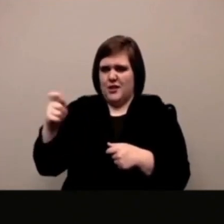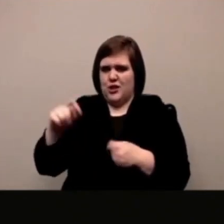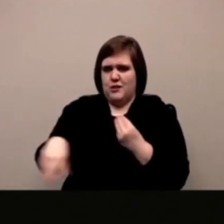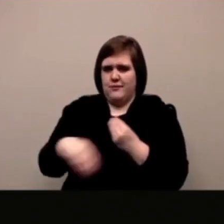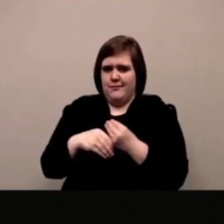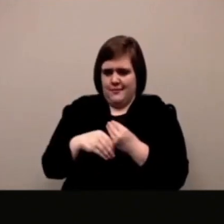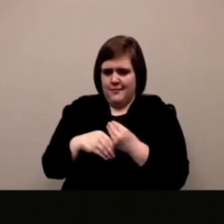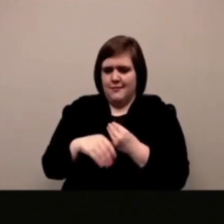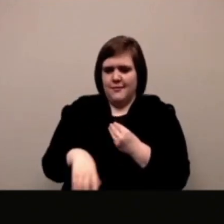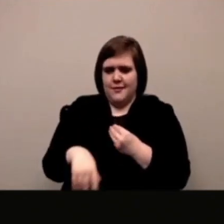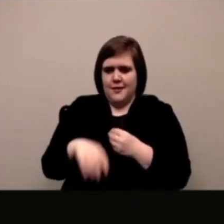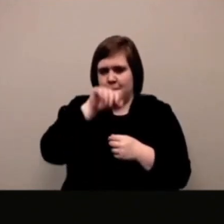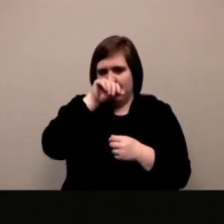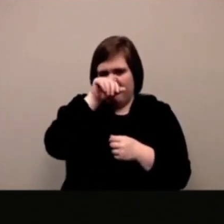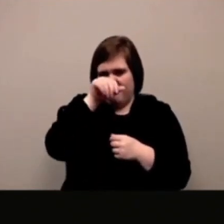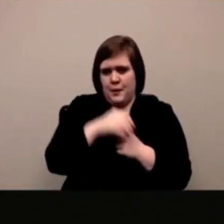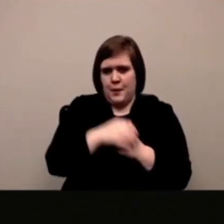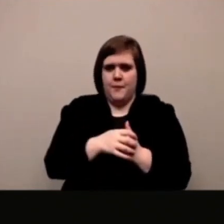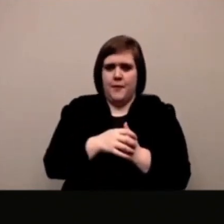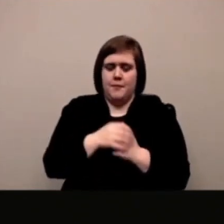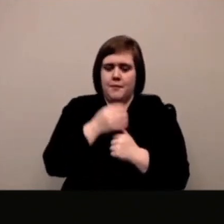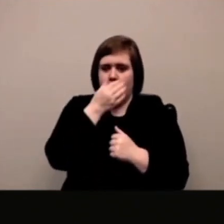with.